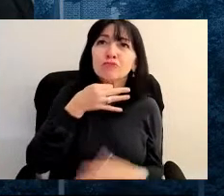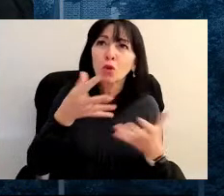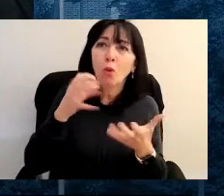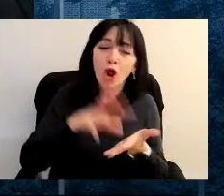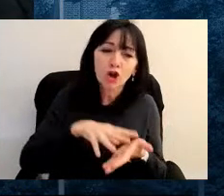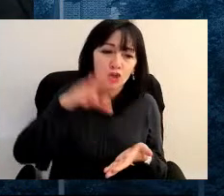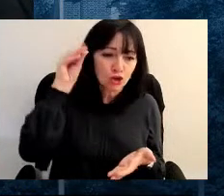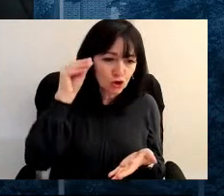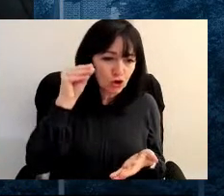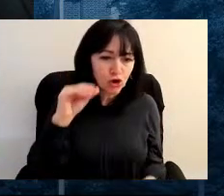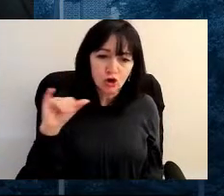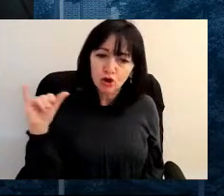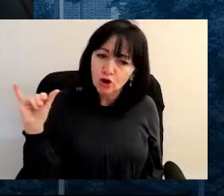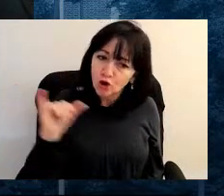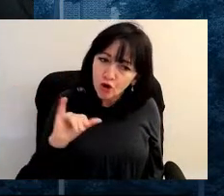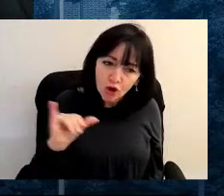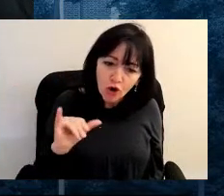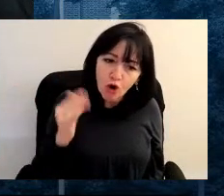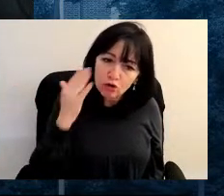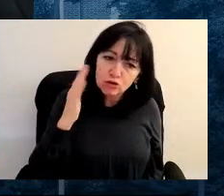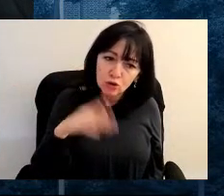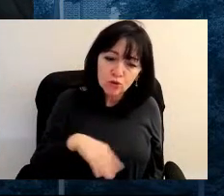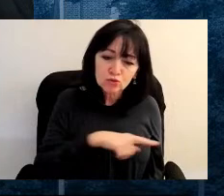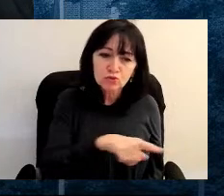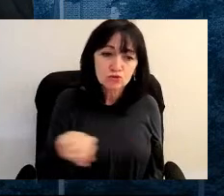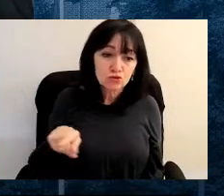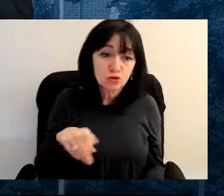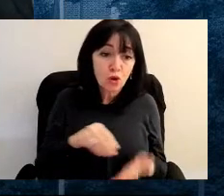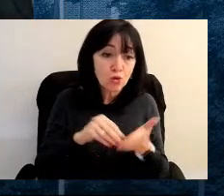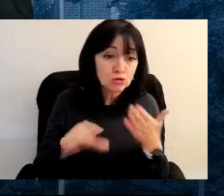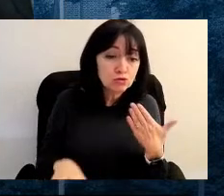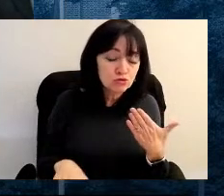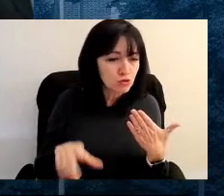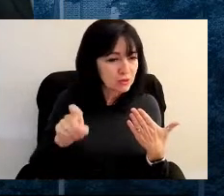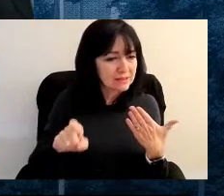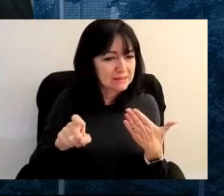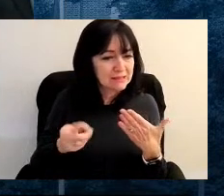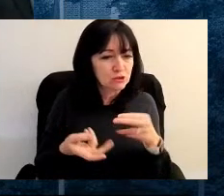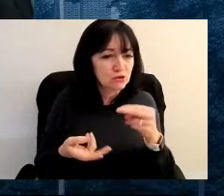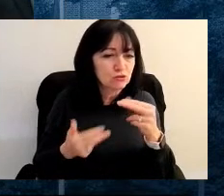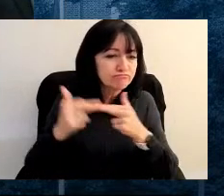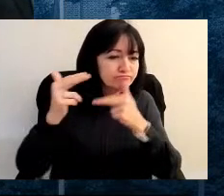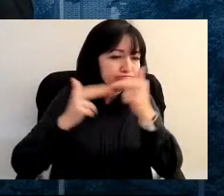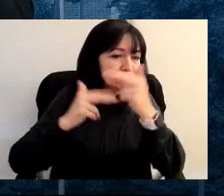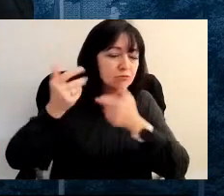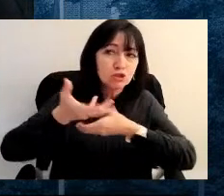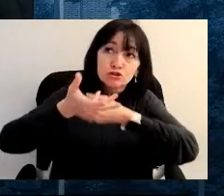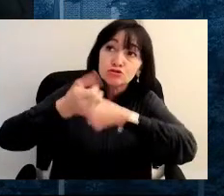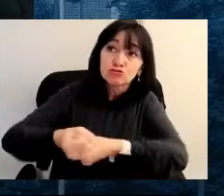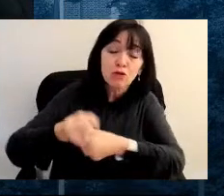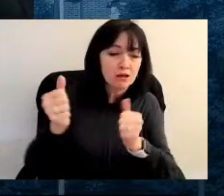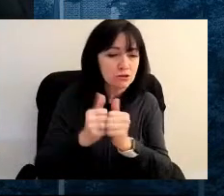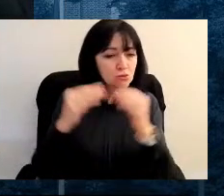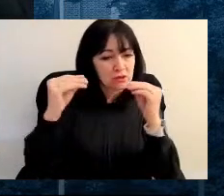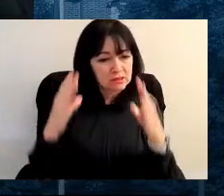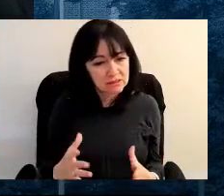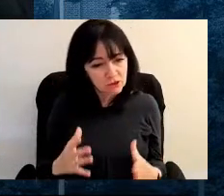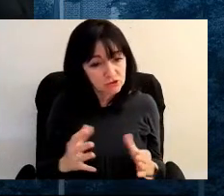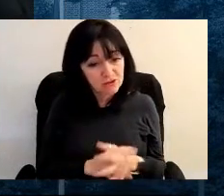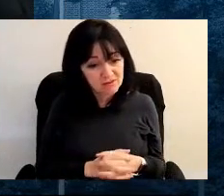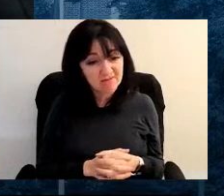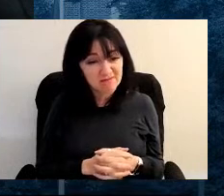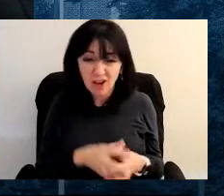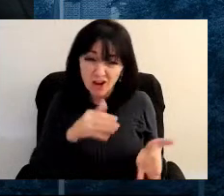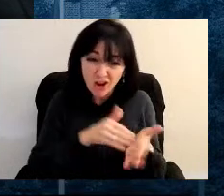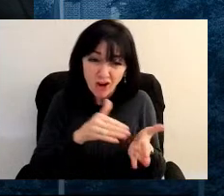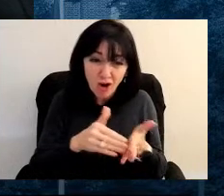hearts, breaking down defensive walls, and building up trust. And often, teachers are helping students meet basic